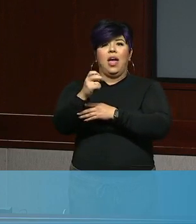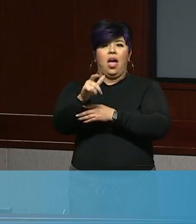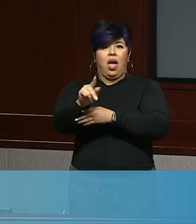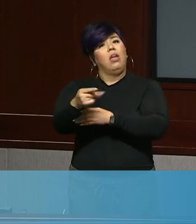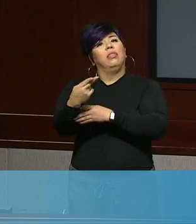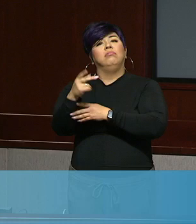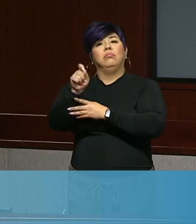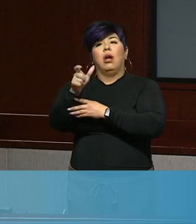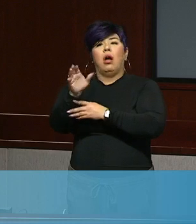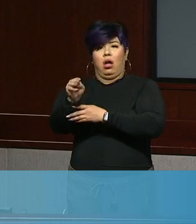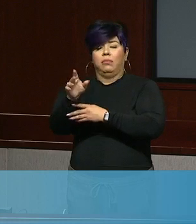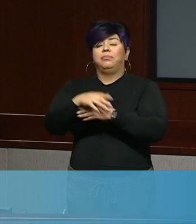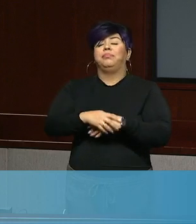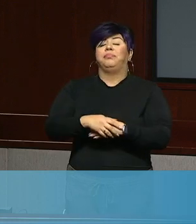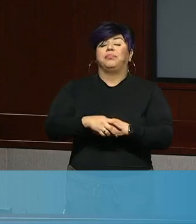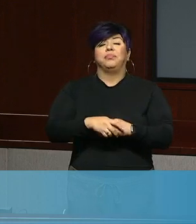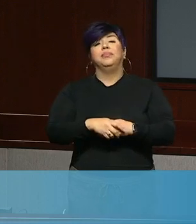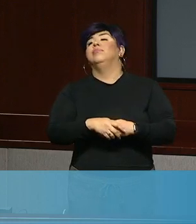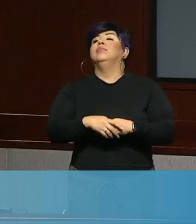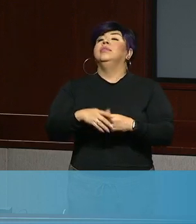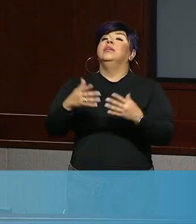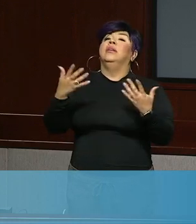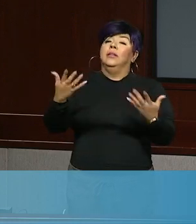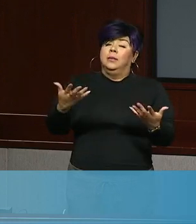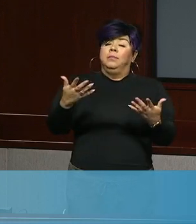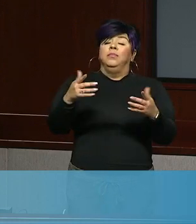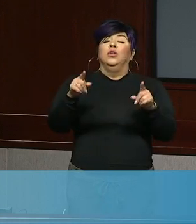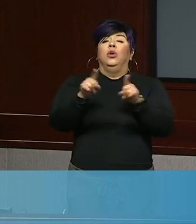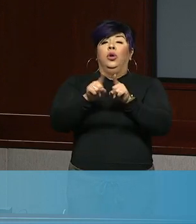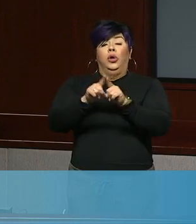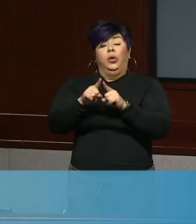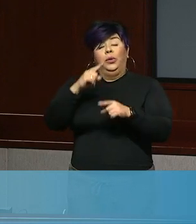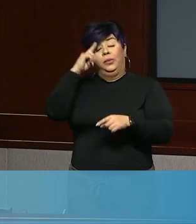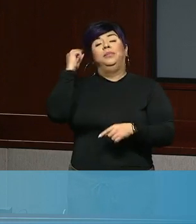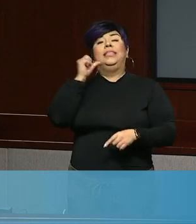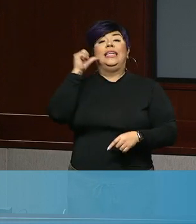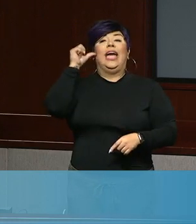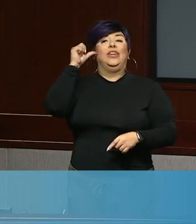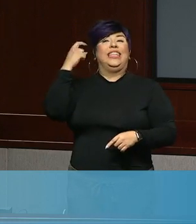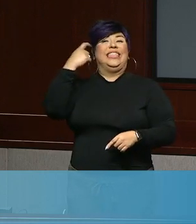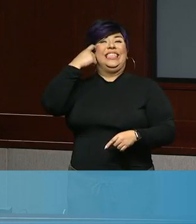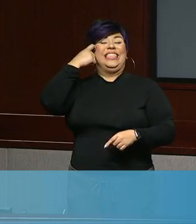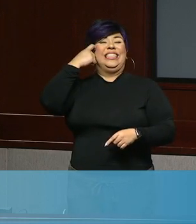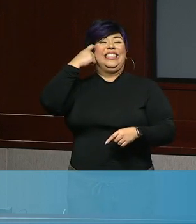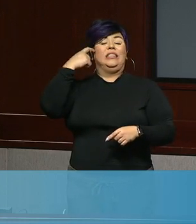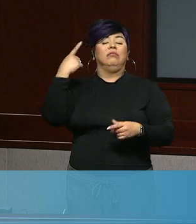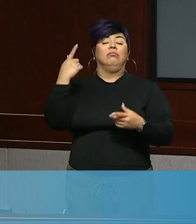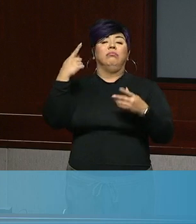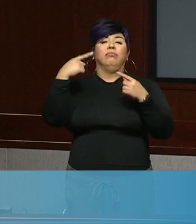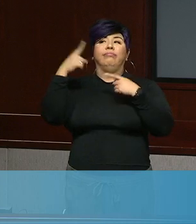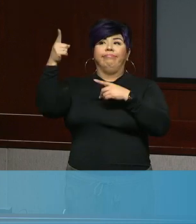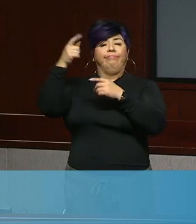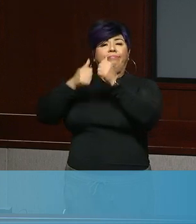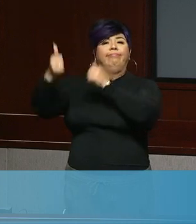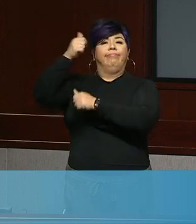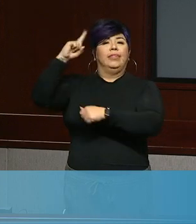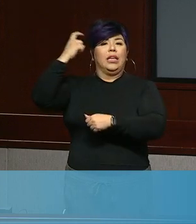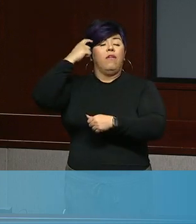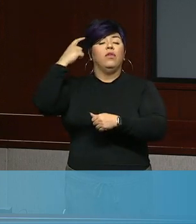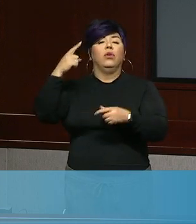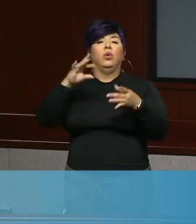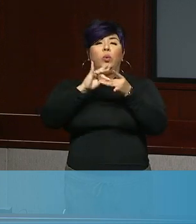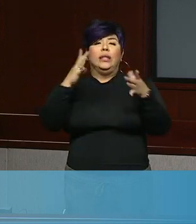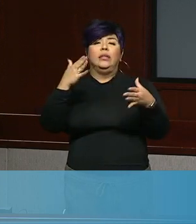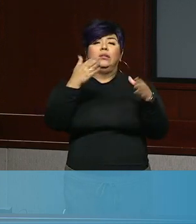equity metric for the state's blueprint for a safer economy. Kern, classified as a larger county within the state of